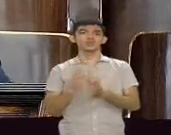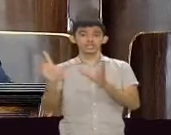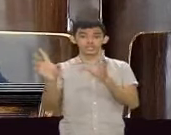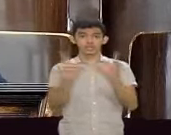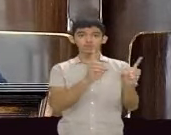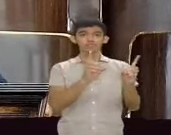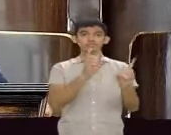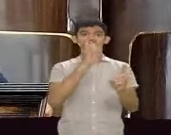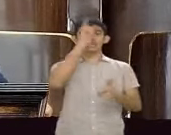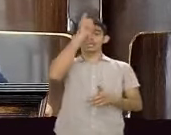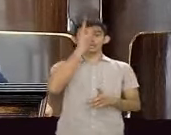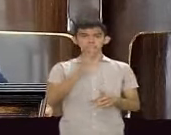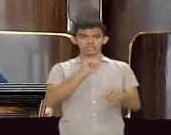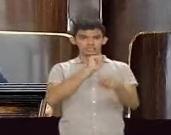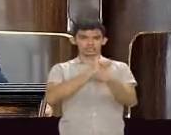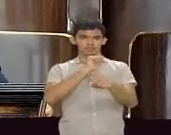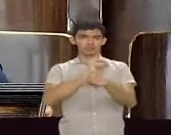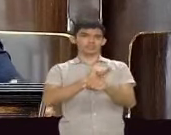Father's business.